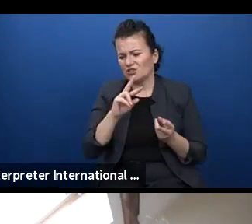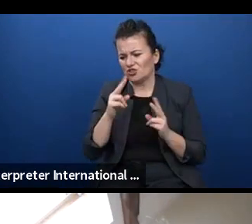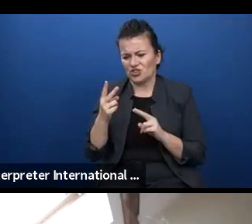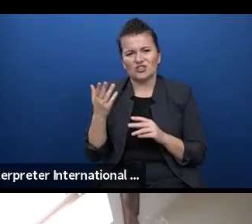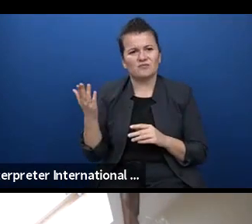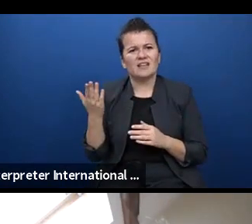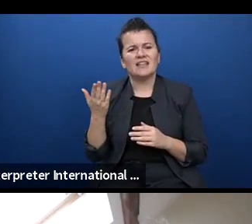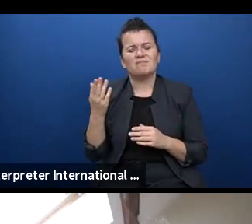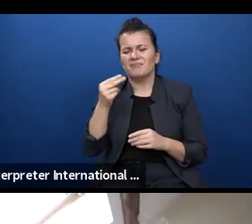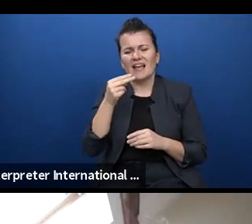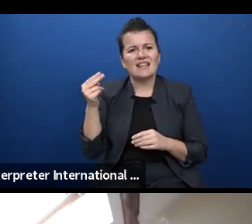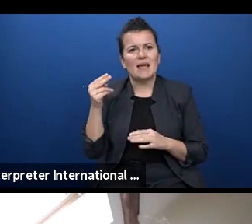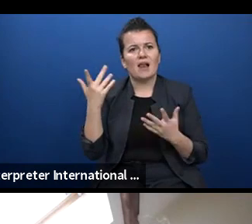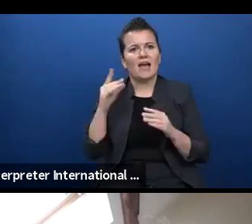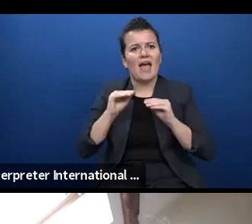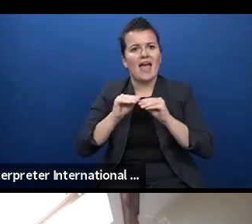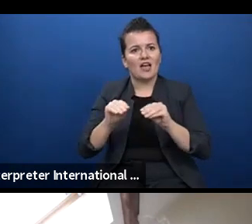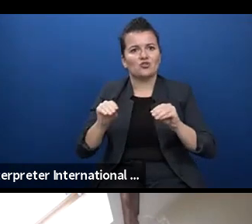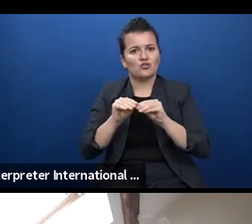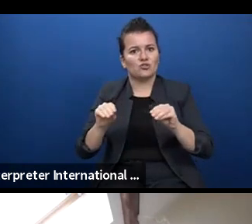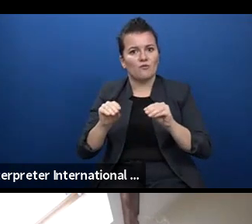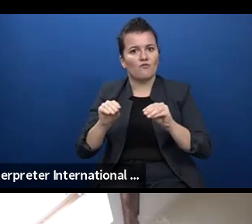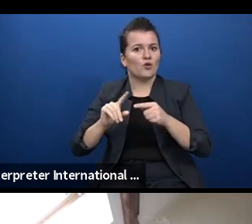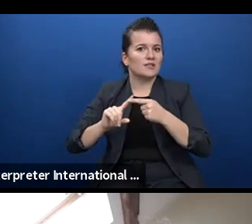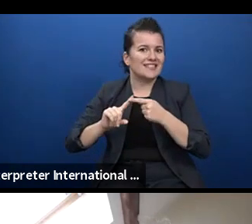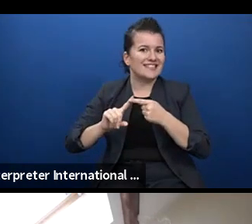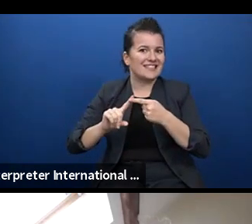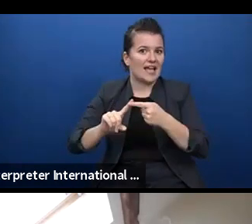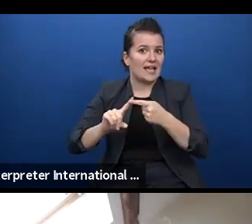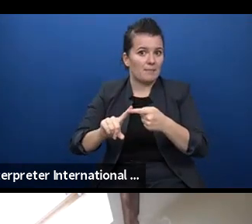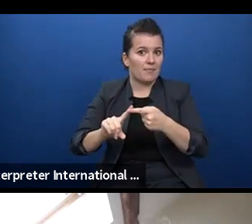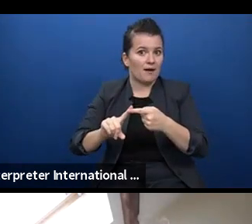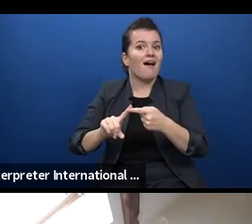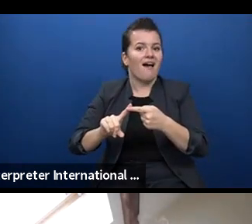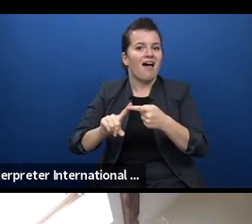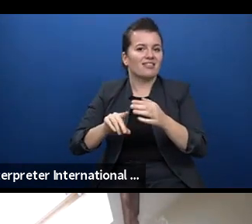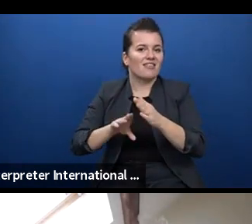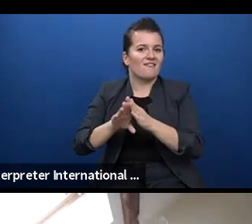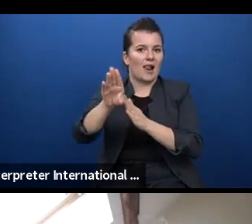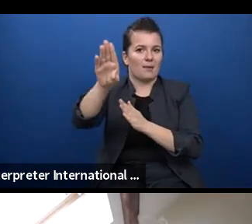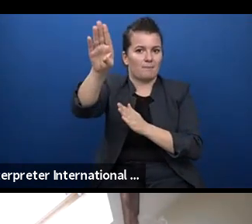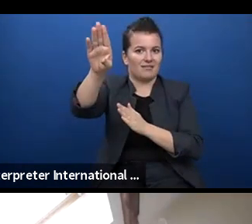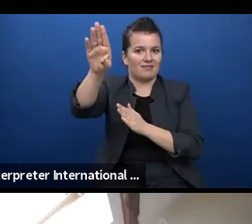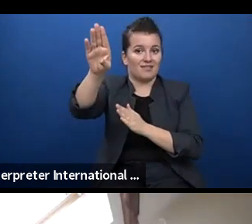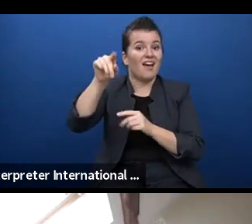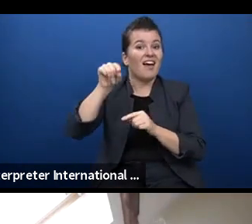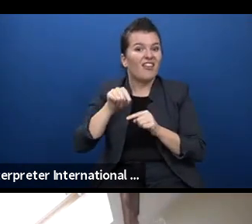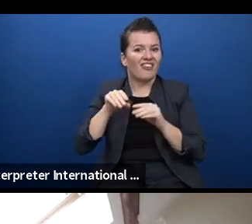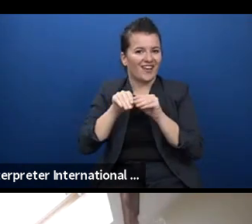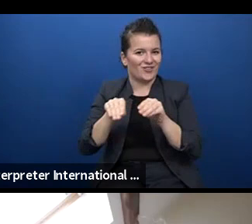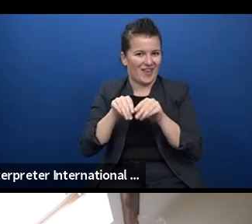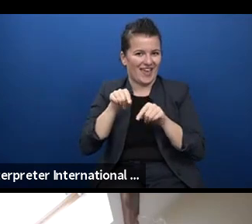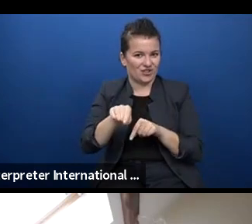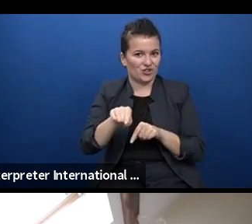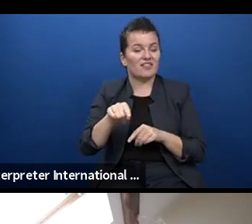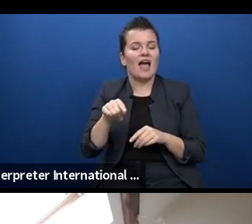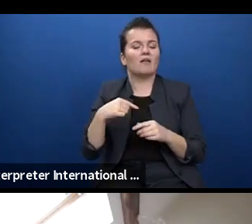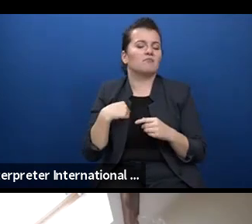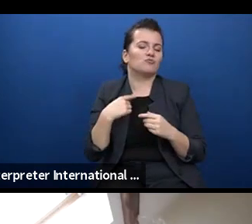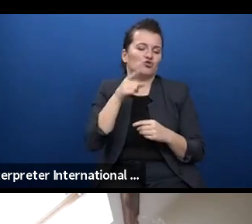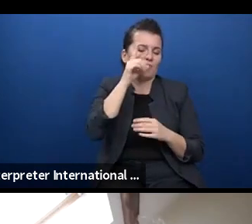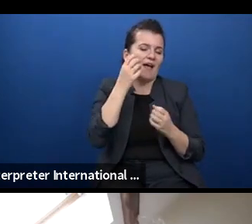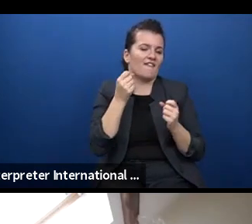called the Education for Sustainable Development. And that is something in which I worked on previously, and